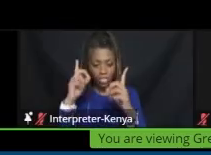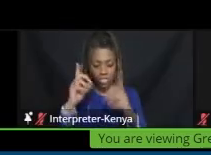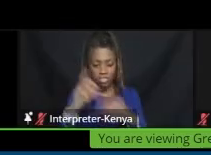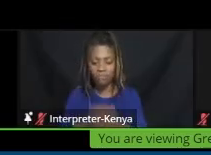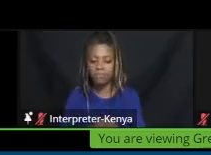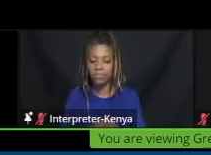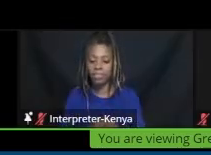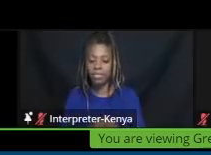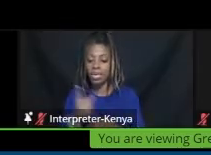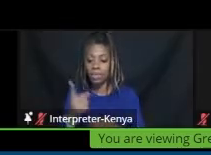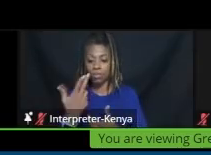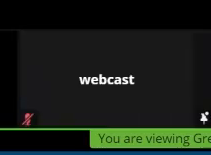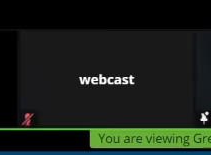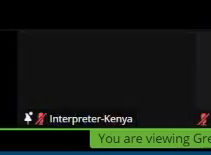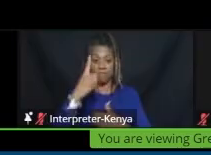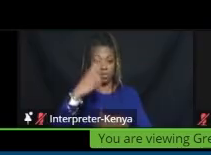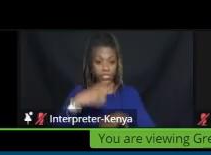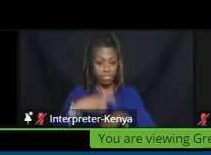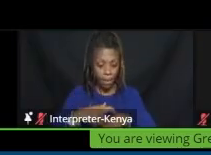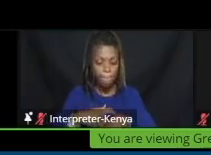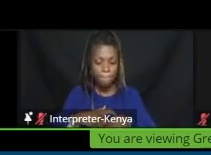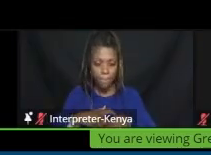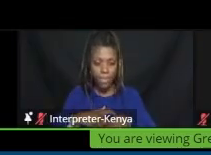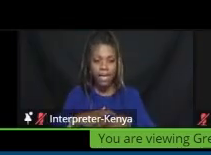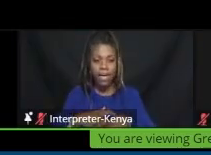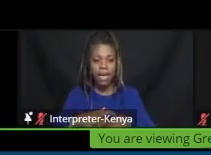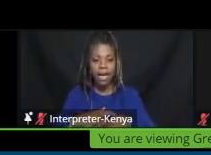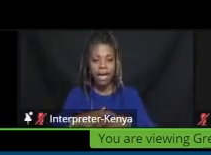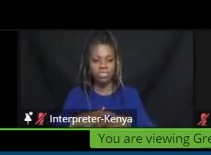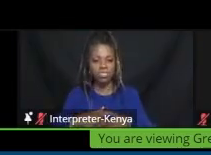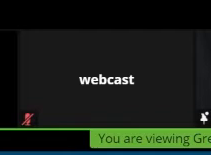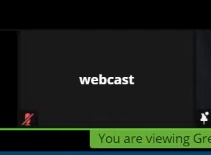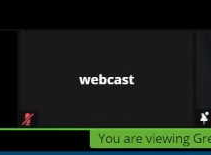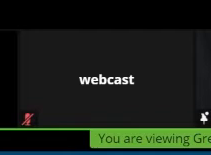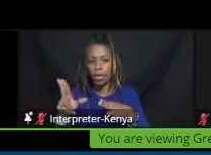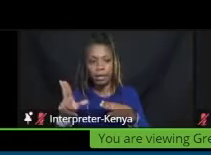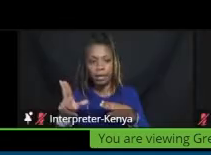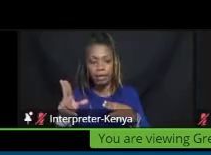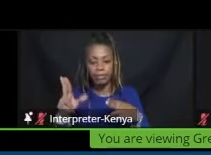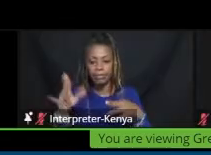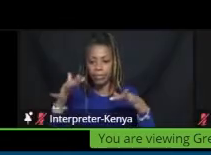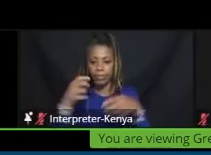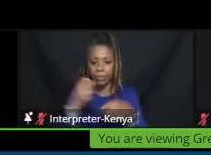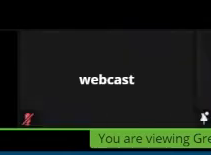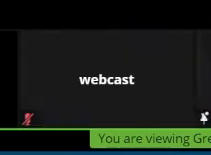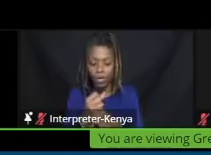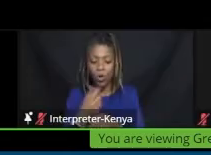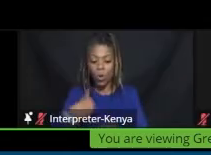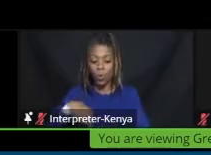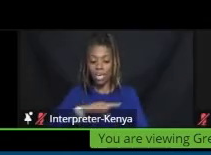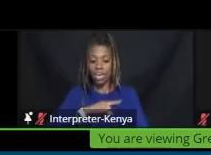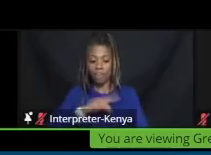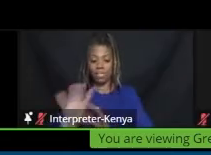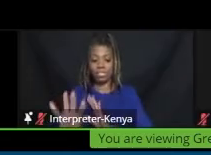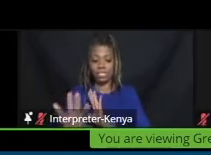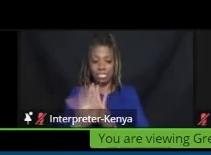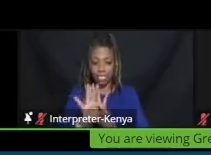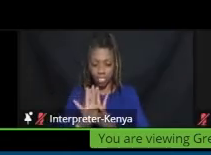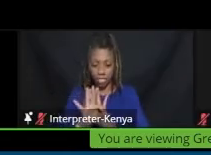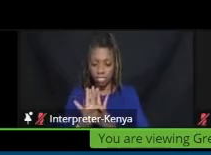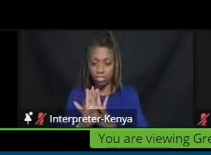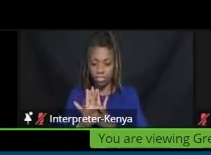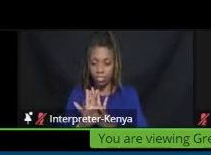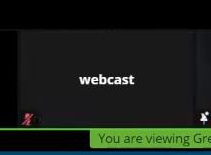quick overview that each of those that are joining us as part of the coalition have been selected to be a member of this